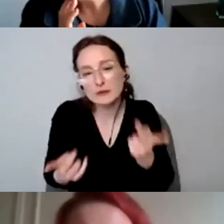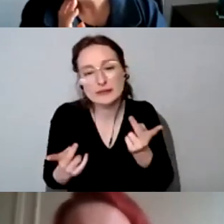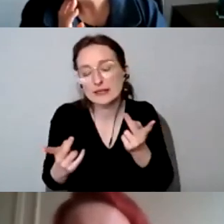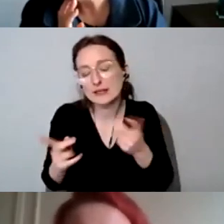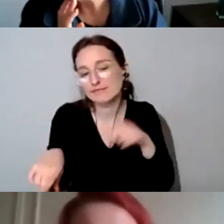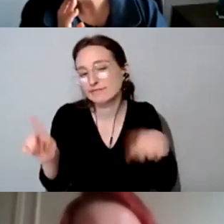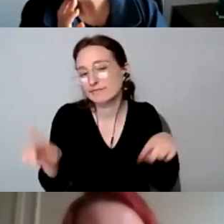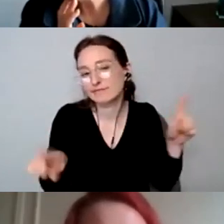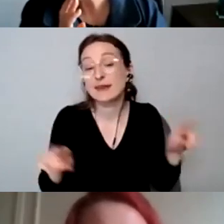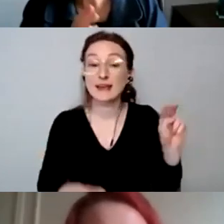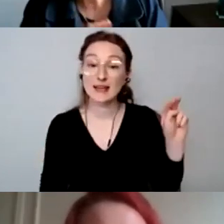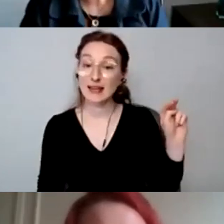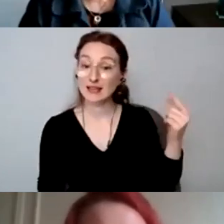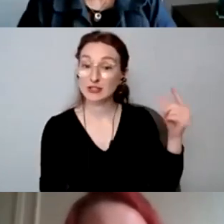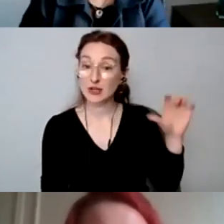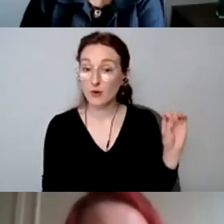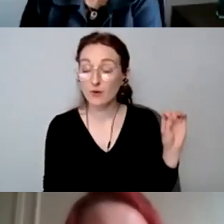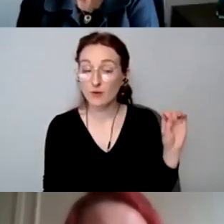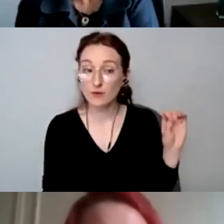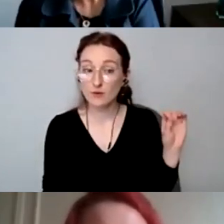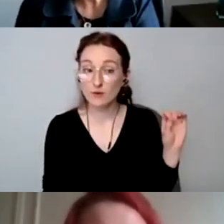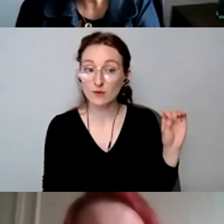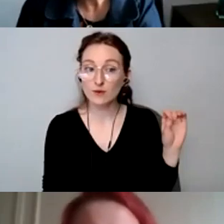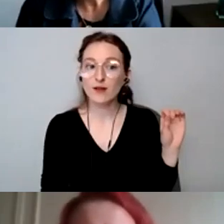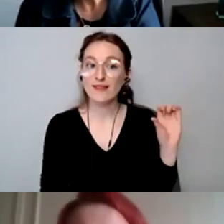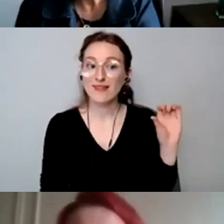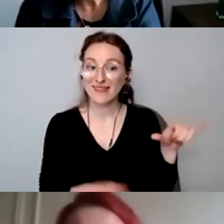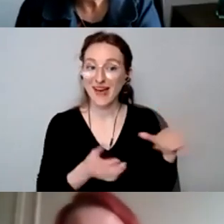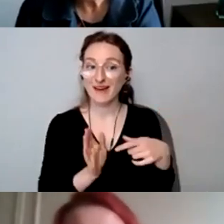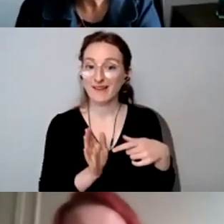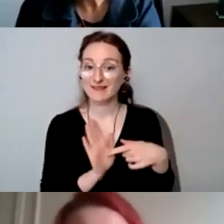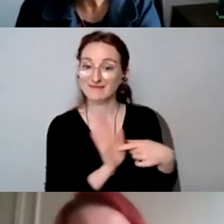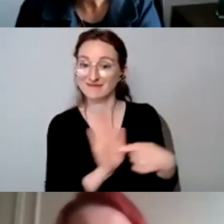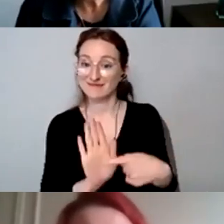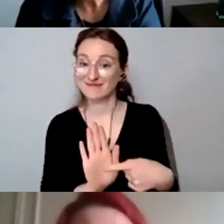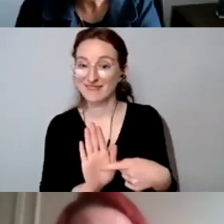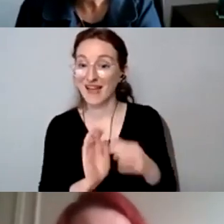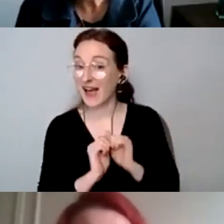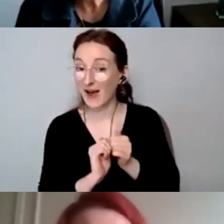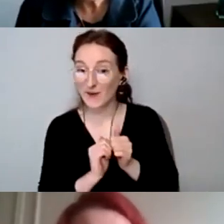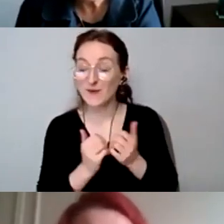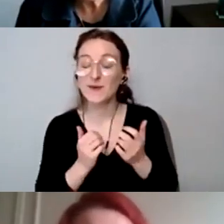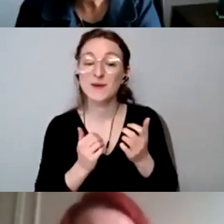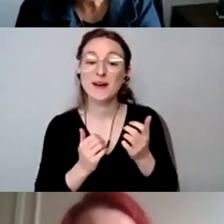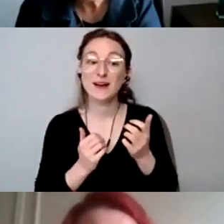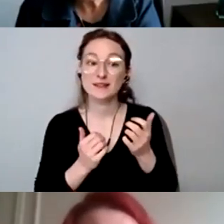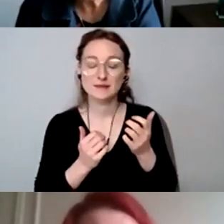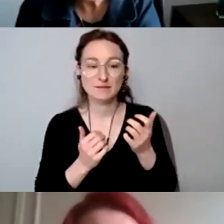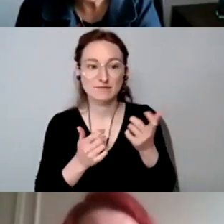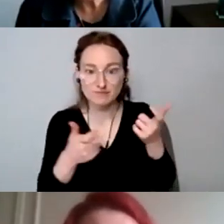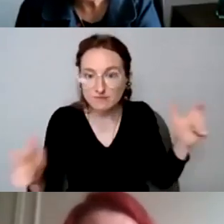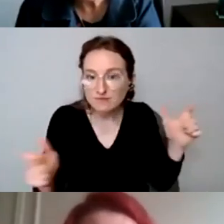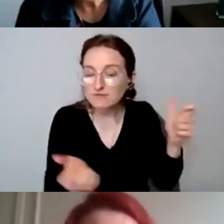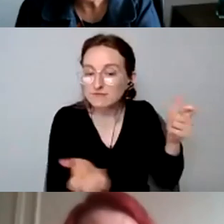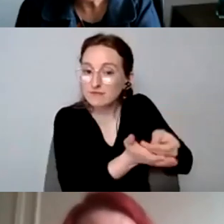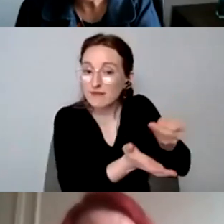So in NGOs, in the work of NGOs, this comes across that one of the major funding sources that